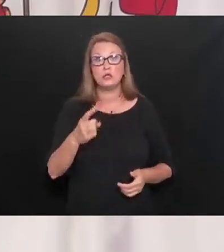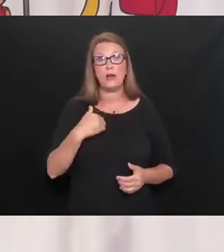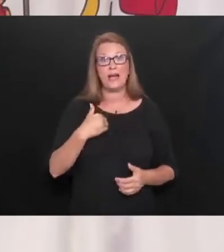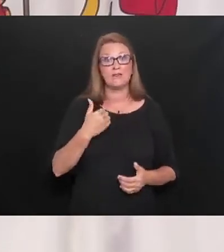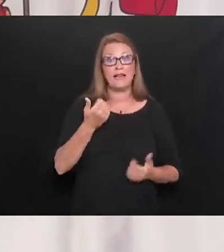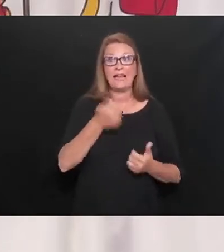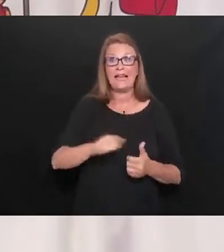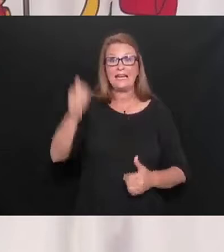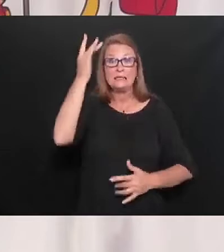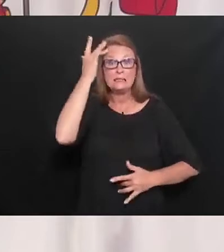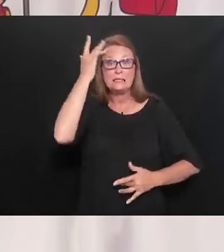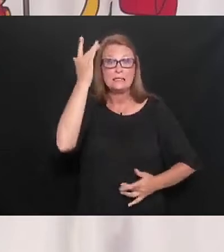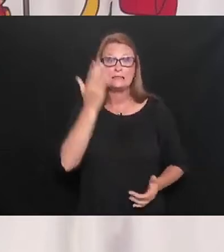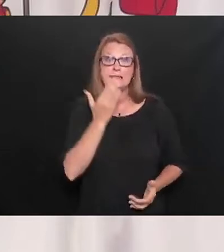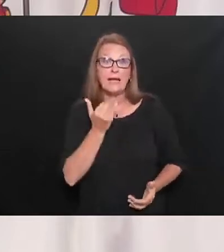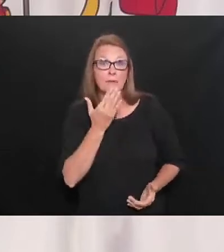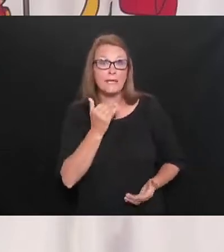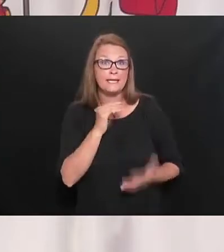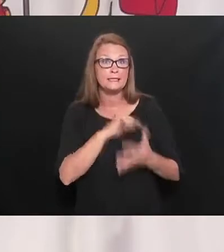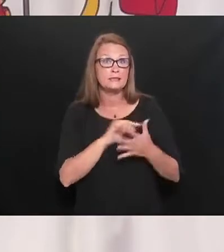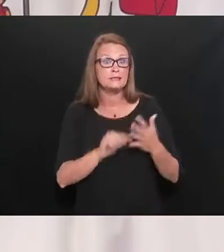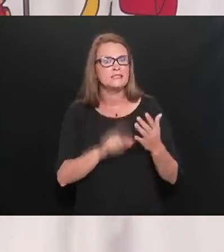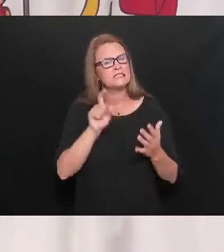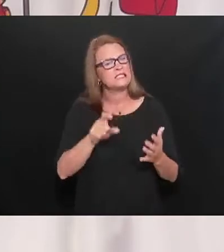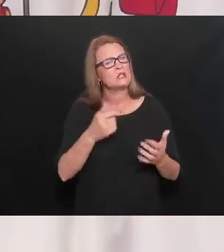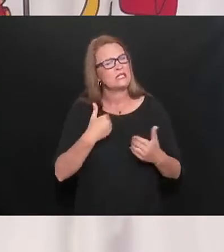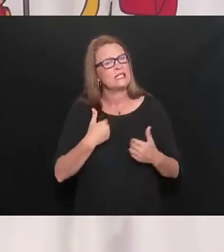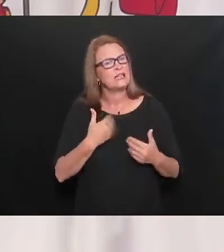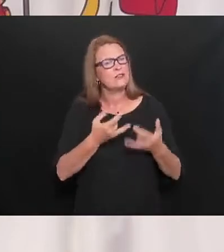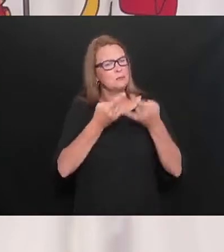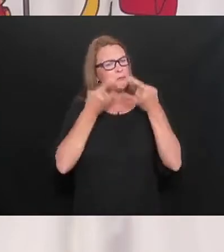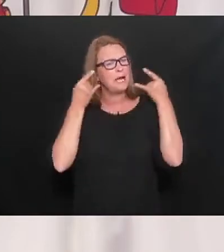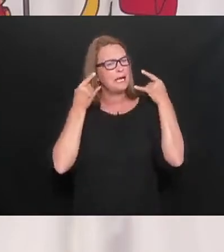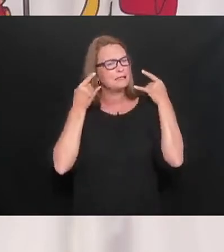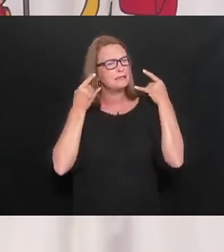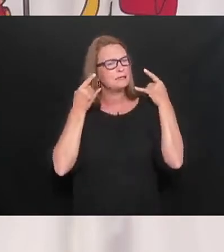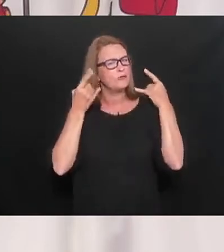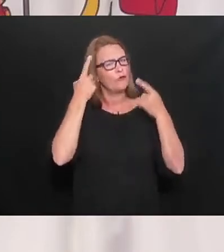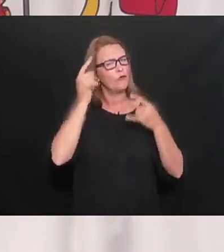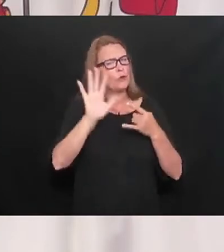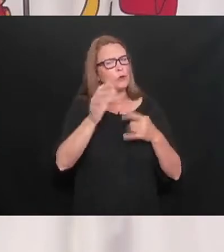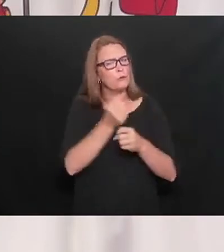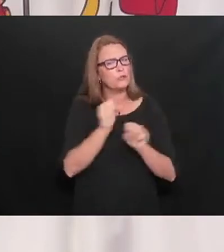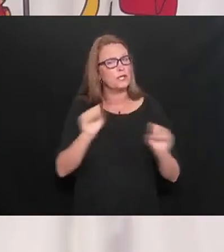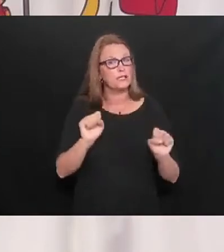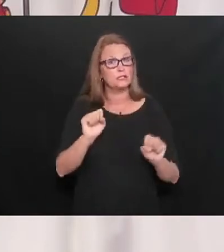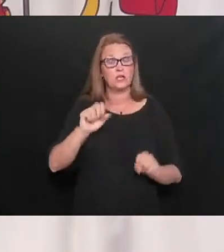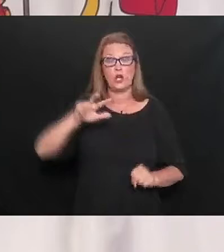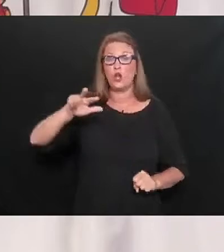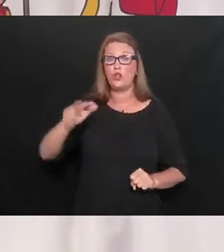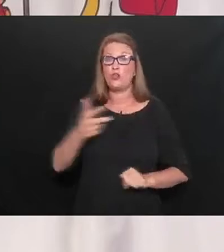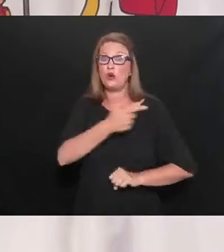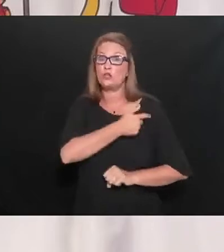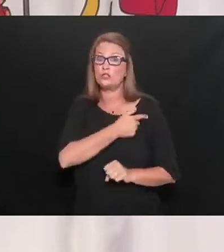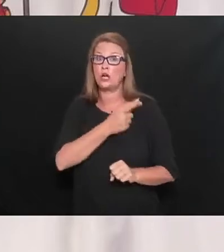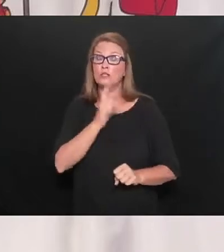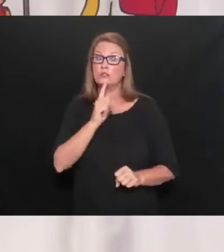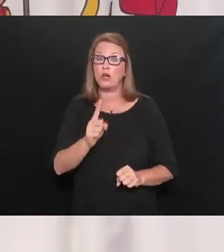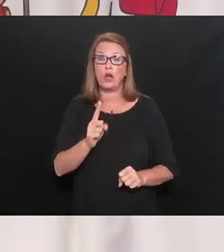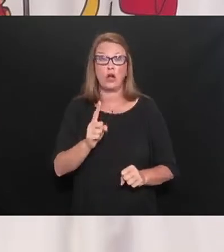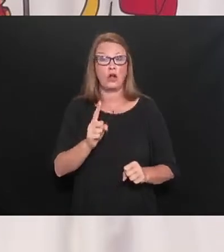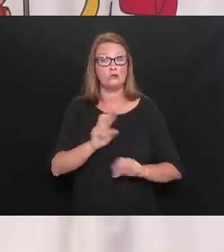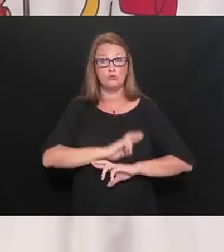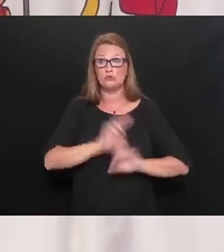should probably really think really hard about wearing a mask. Like I said, the boosters are fully, they're